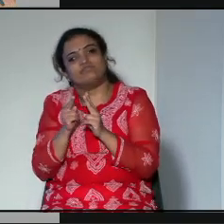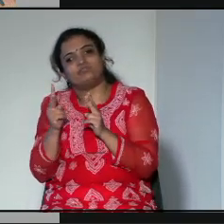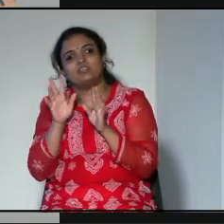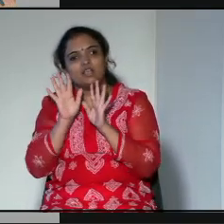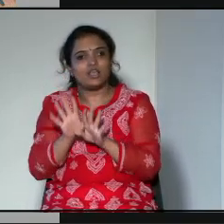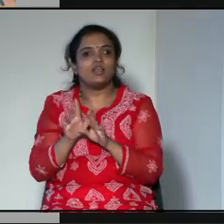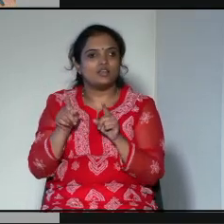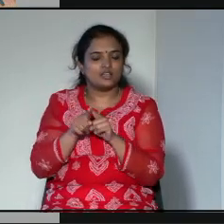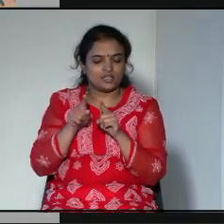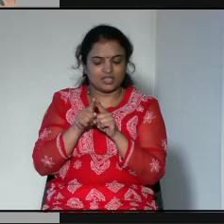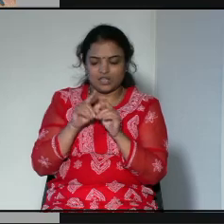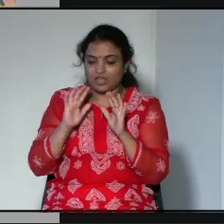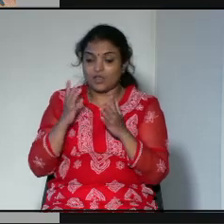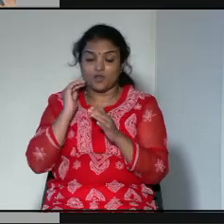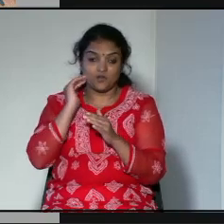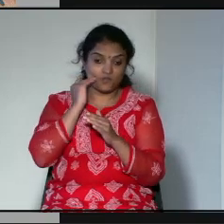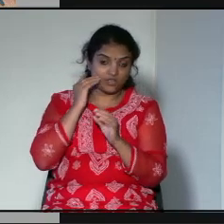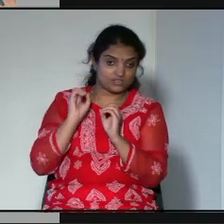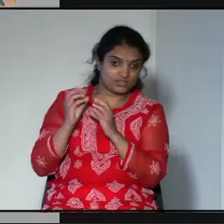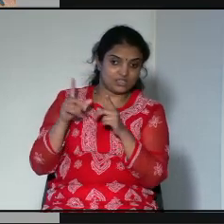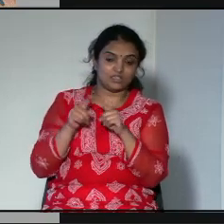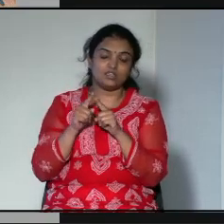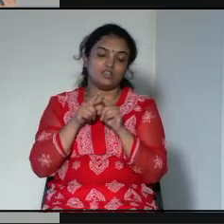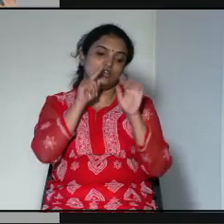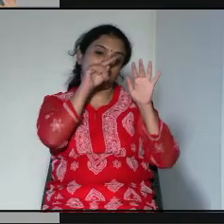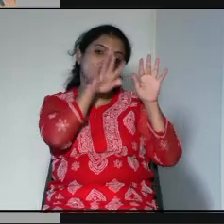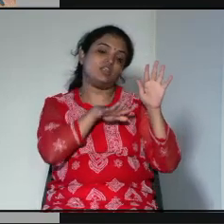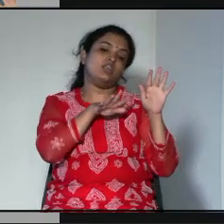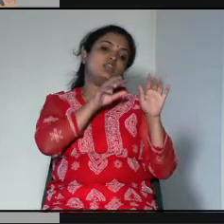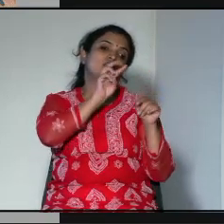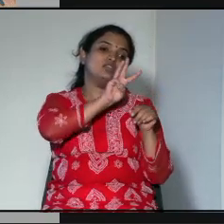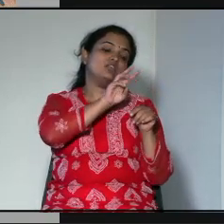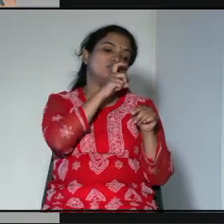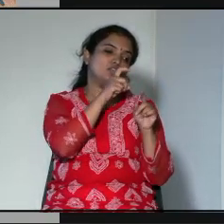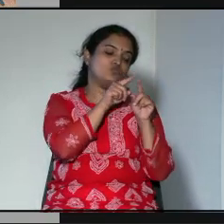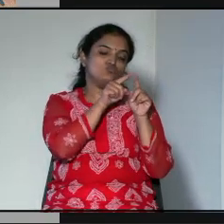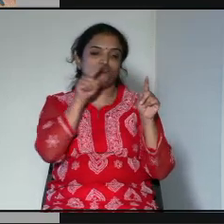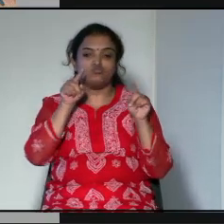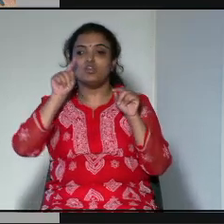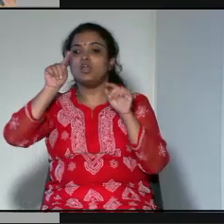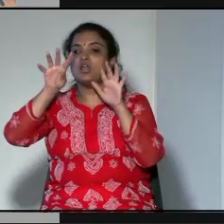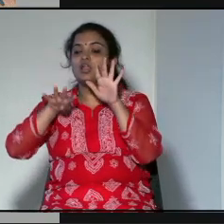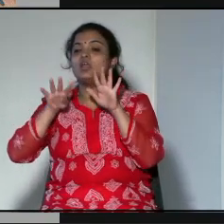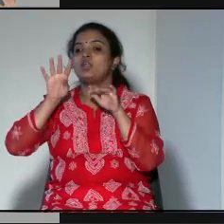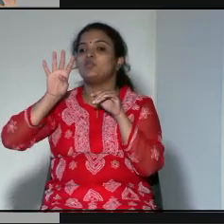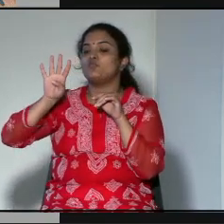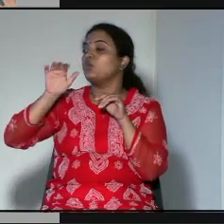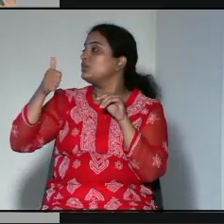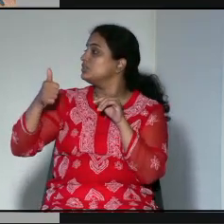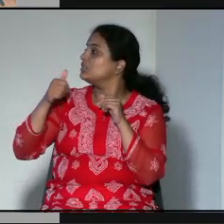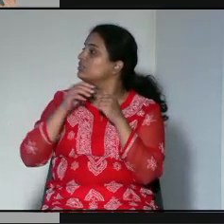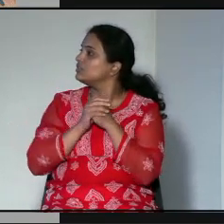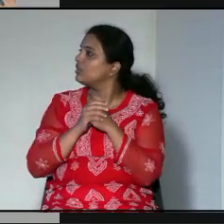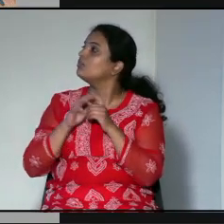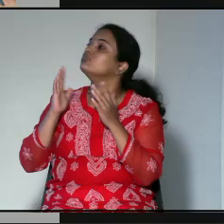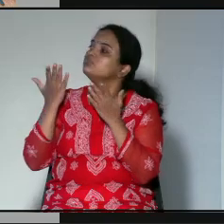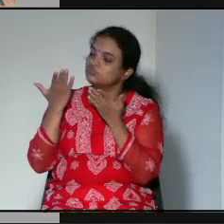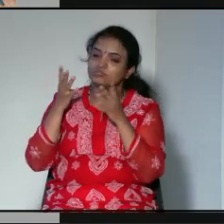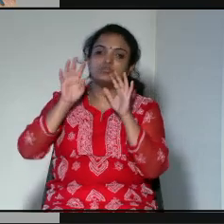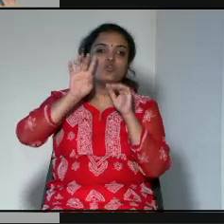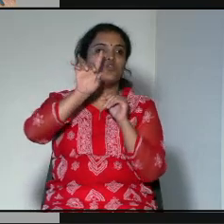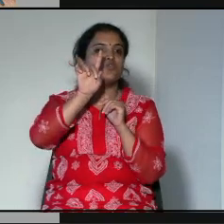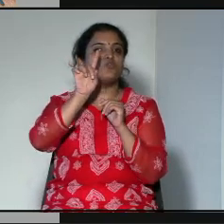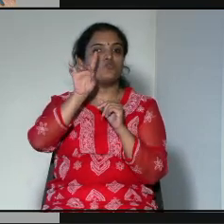takes her from 1937 to 1956. She begins at the age of 14 in 1937, and the